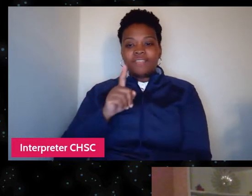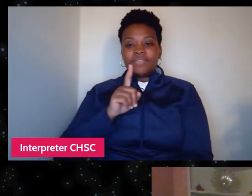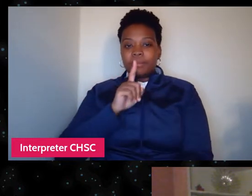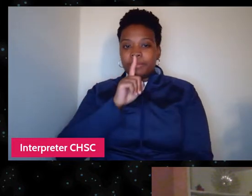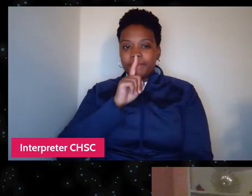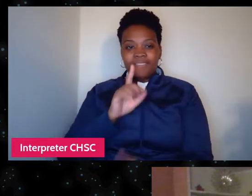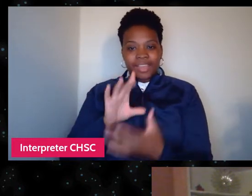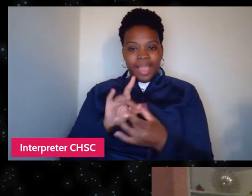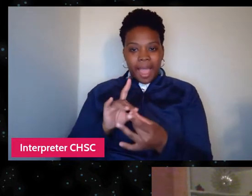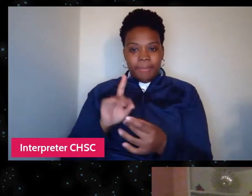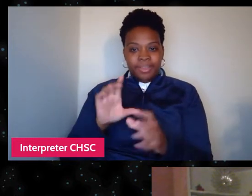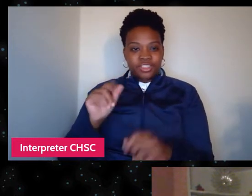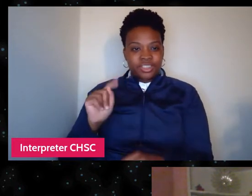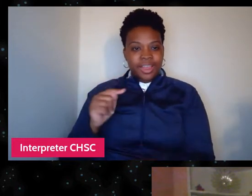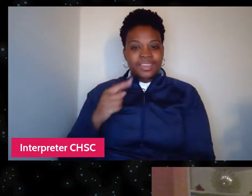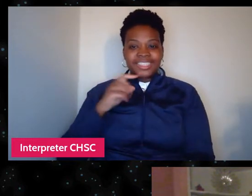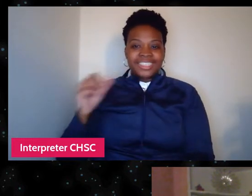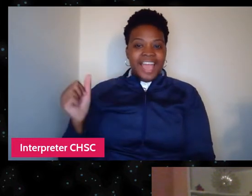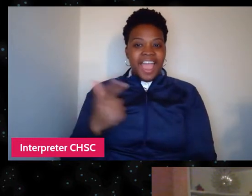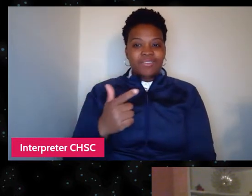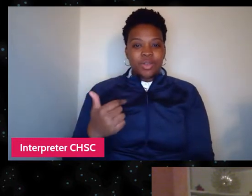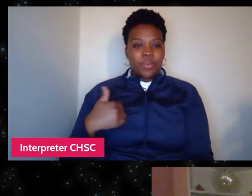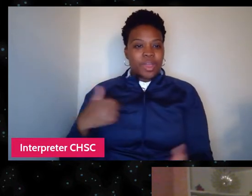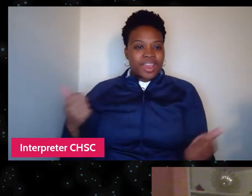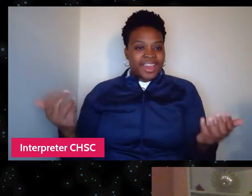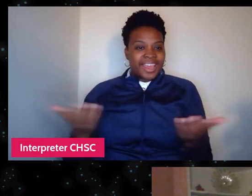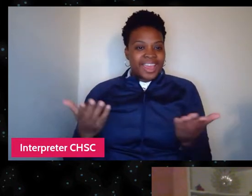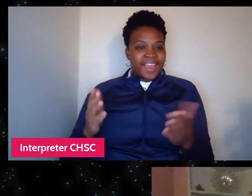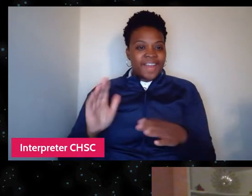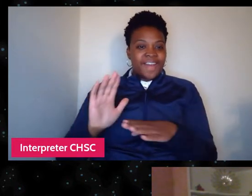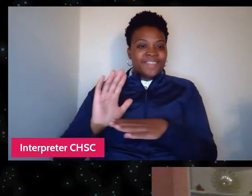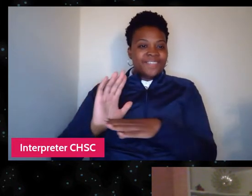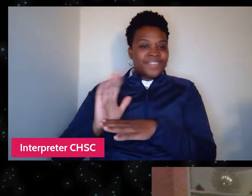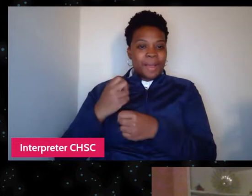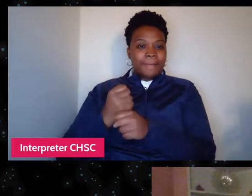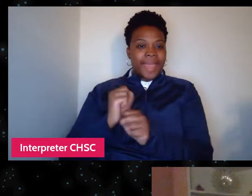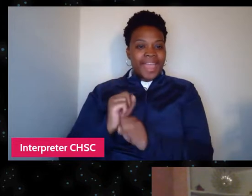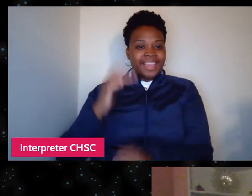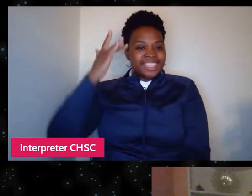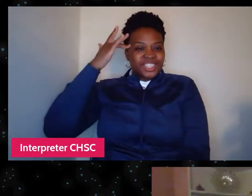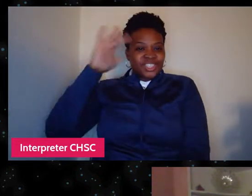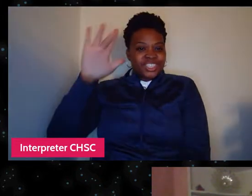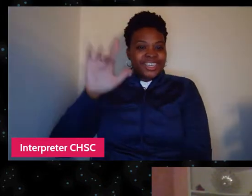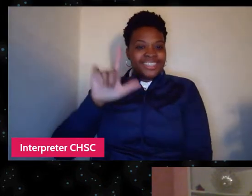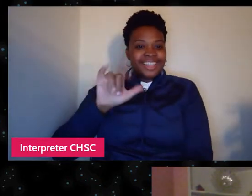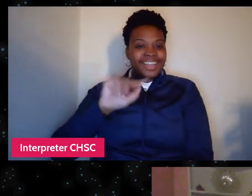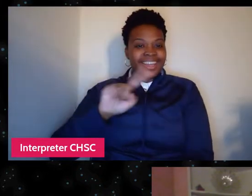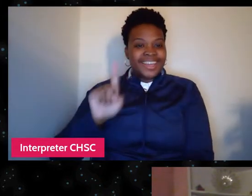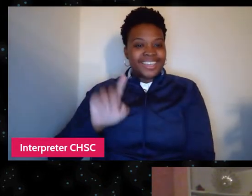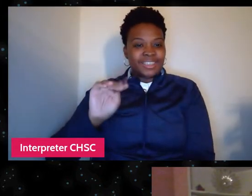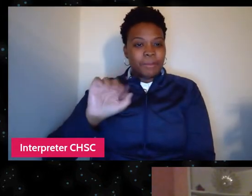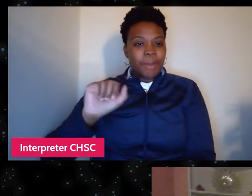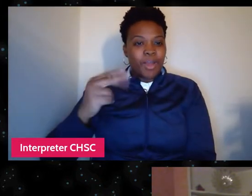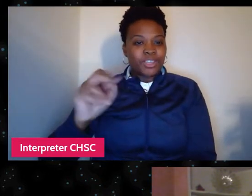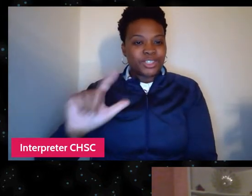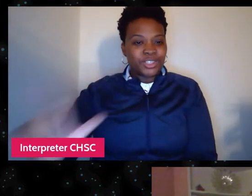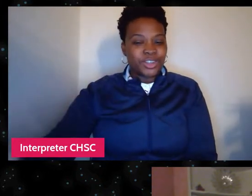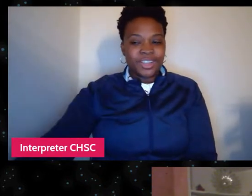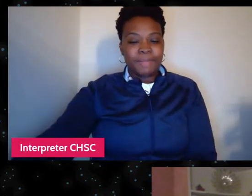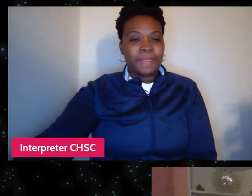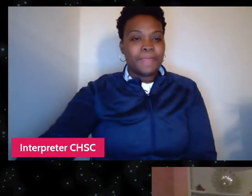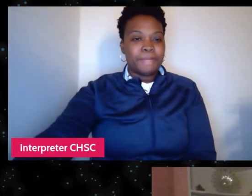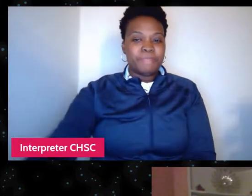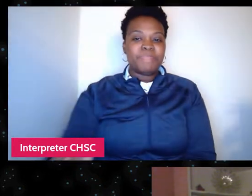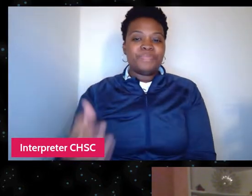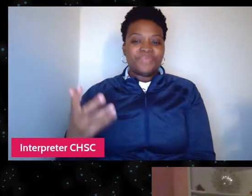said, "Everyone, we are in the presence of a filmmaking genius, Liz Marshall." And apparently they are